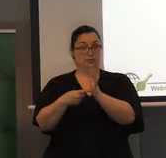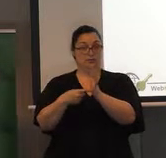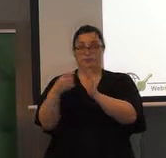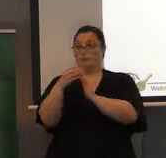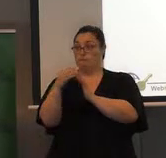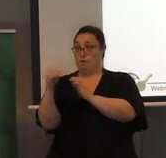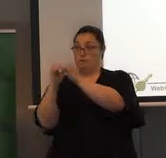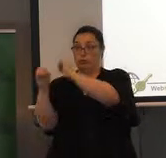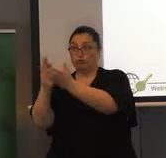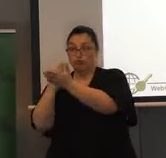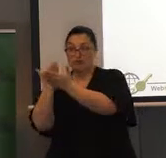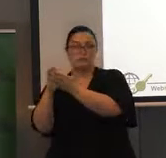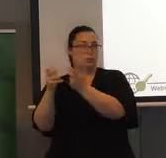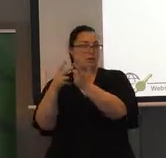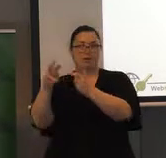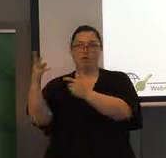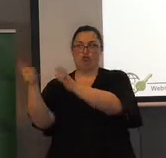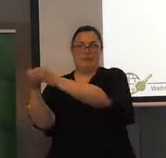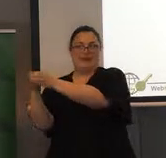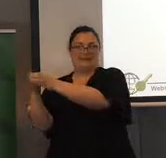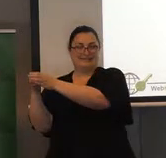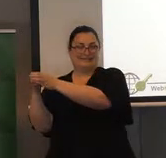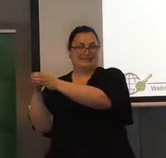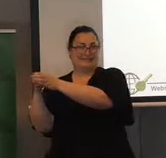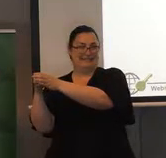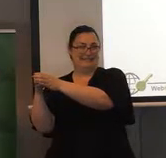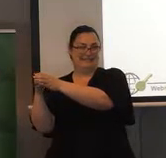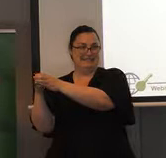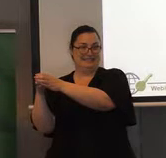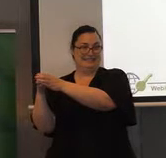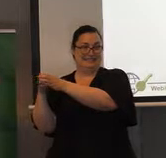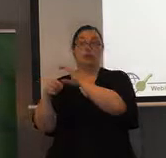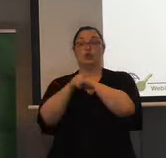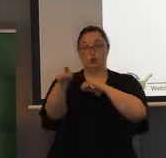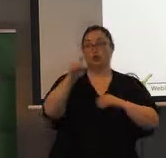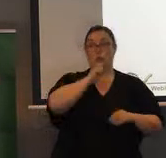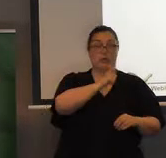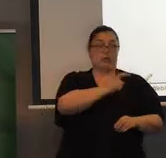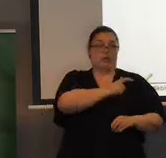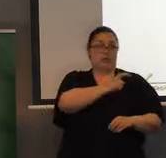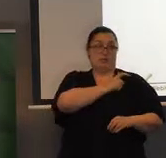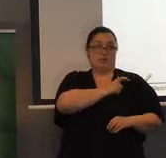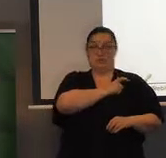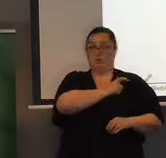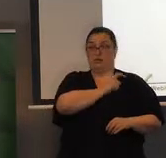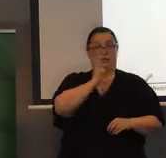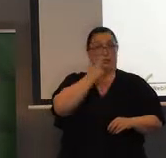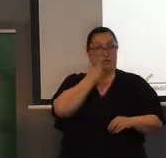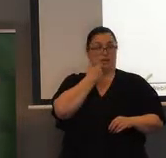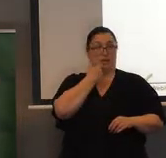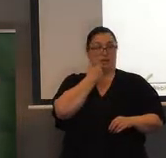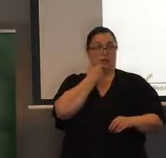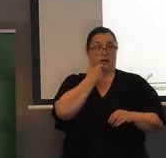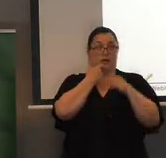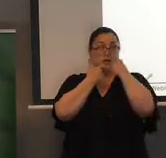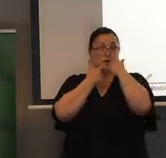third-party products that are not accessible, be aware that you will be held liable, and it will happen